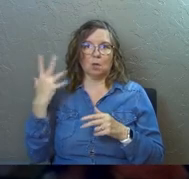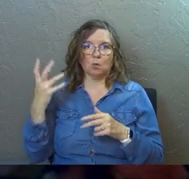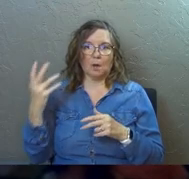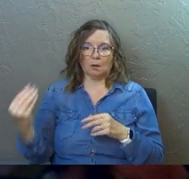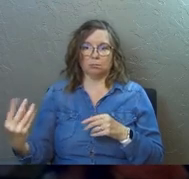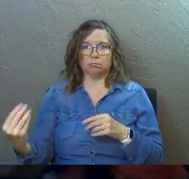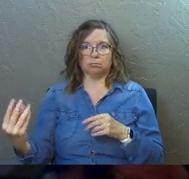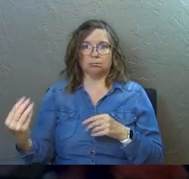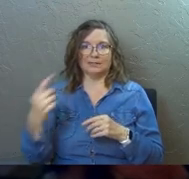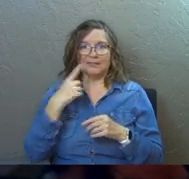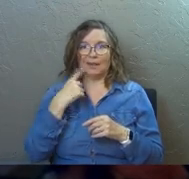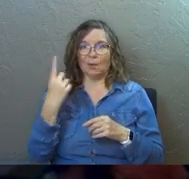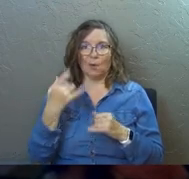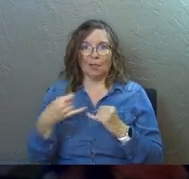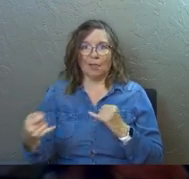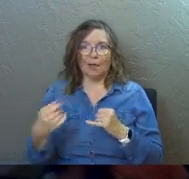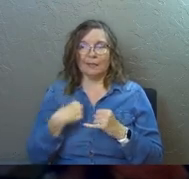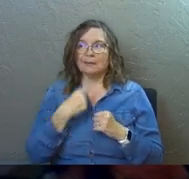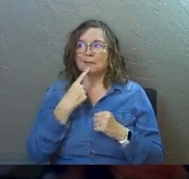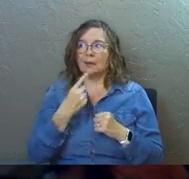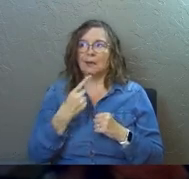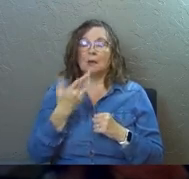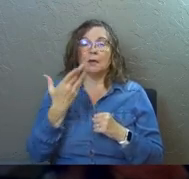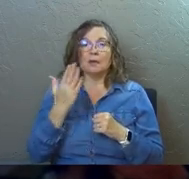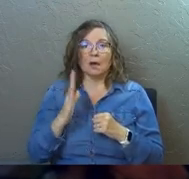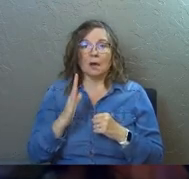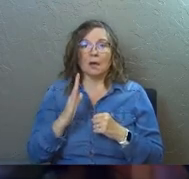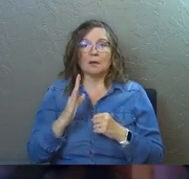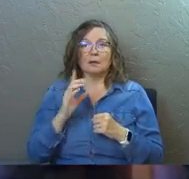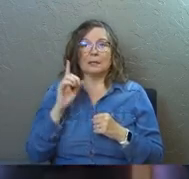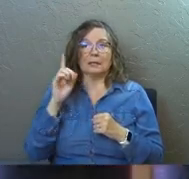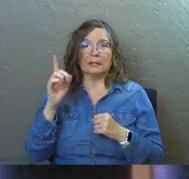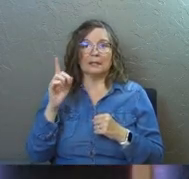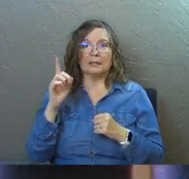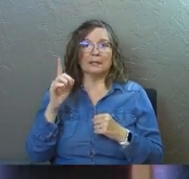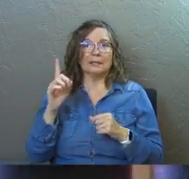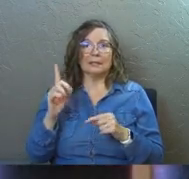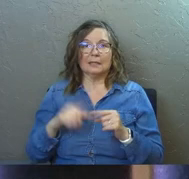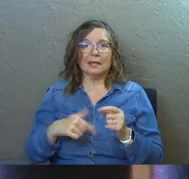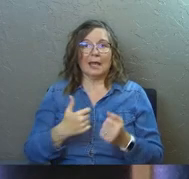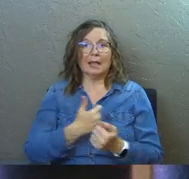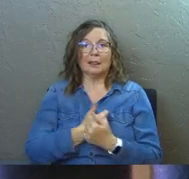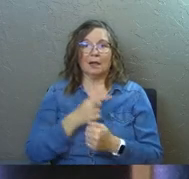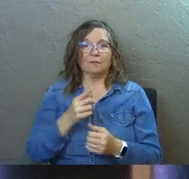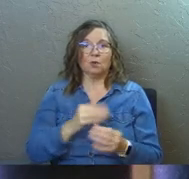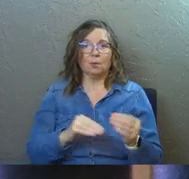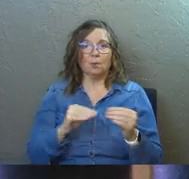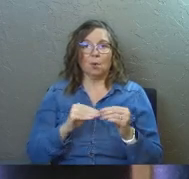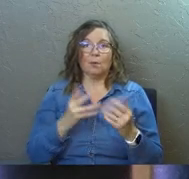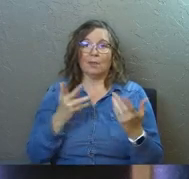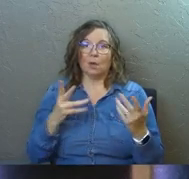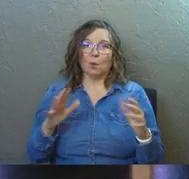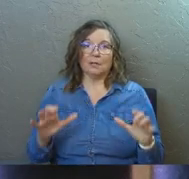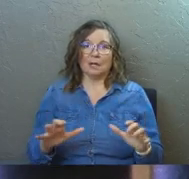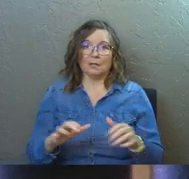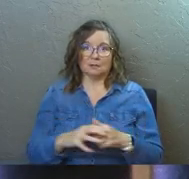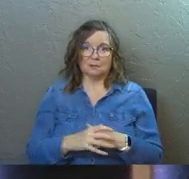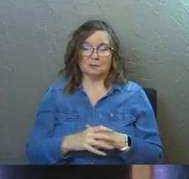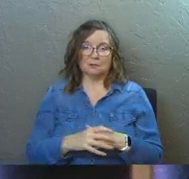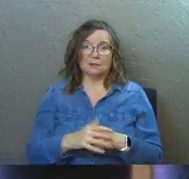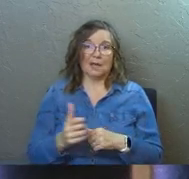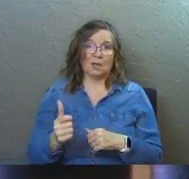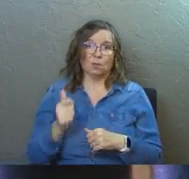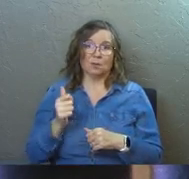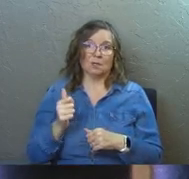radio, and they just said this one line. They said, you know, God, he can't love you more than he already does, and